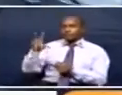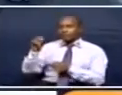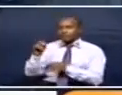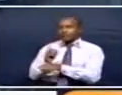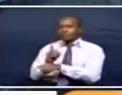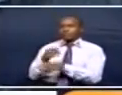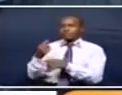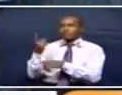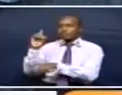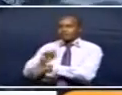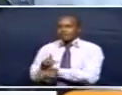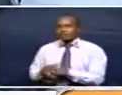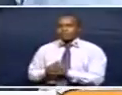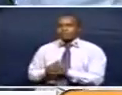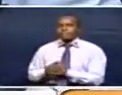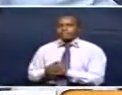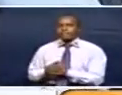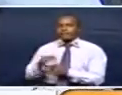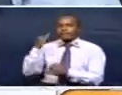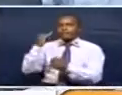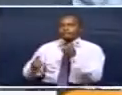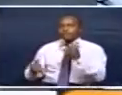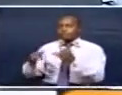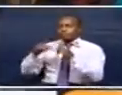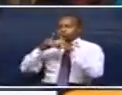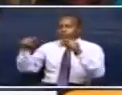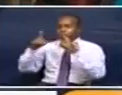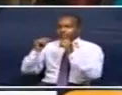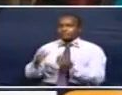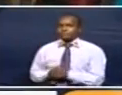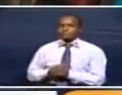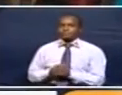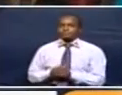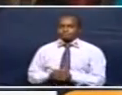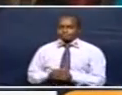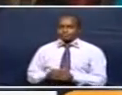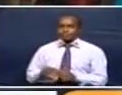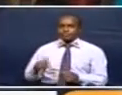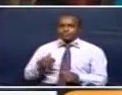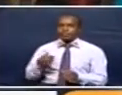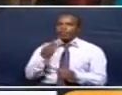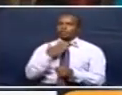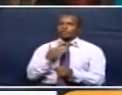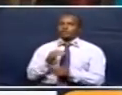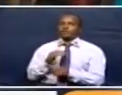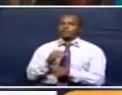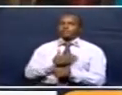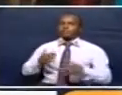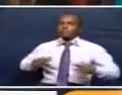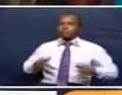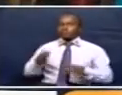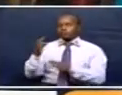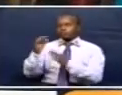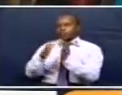minute. That's your camera over there. Yes. Some final thoughts, closing thoughts. I want to ask my people of Machakos to let me